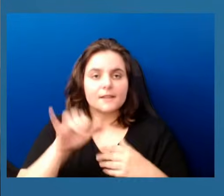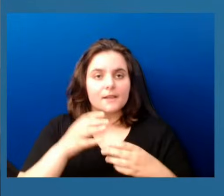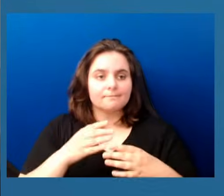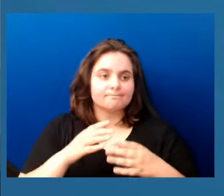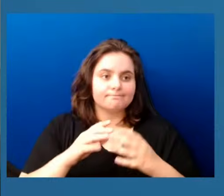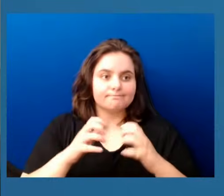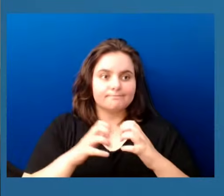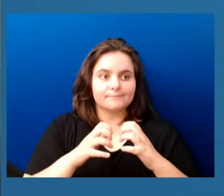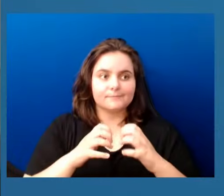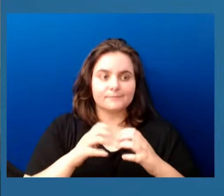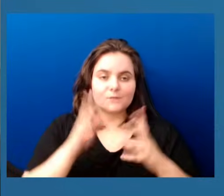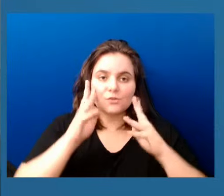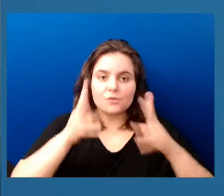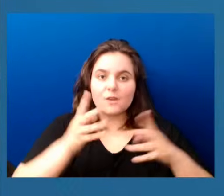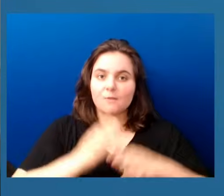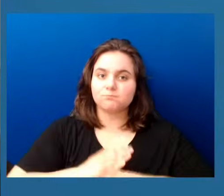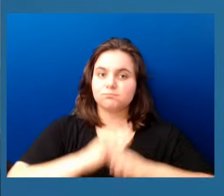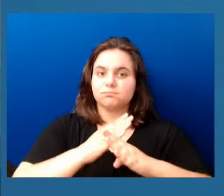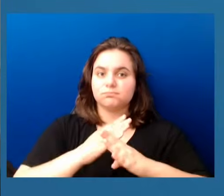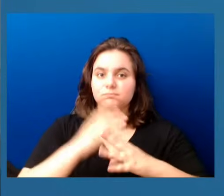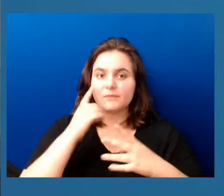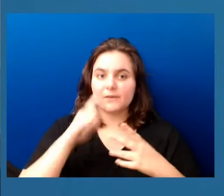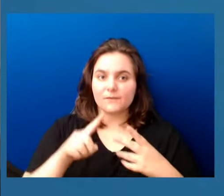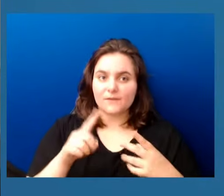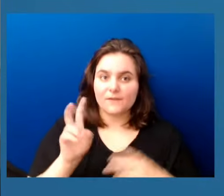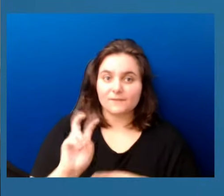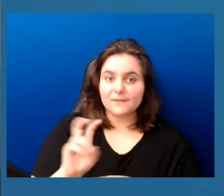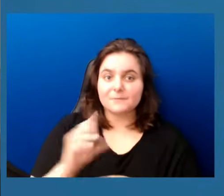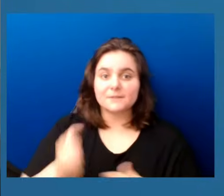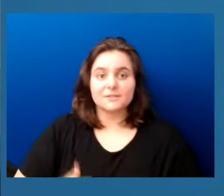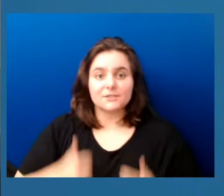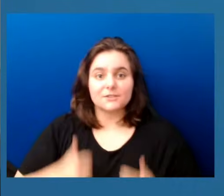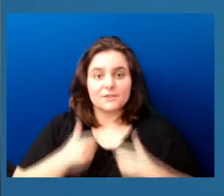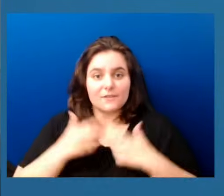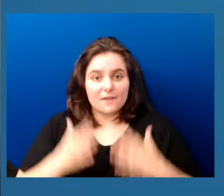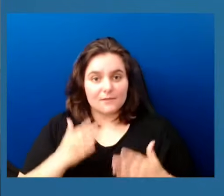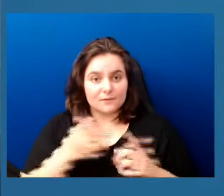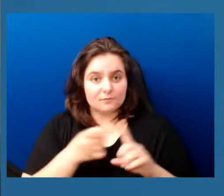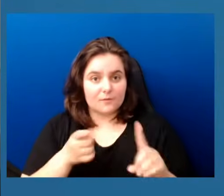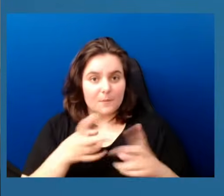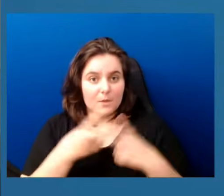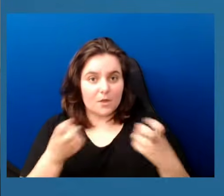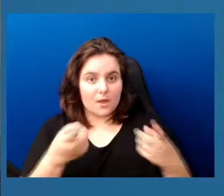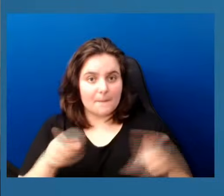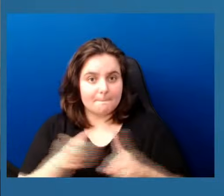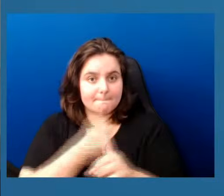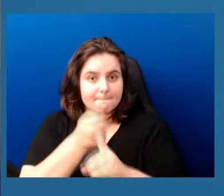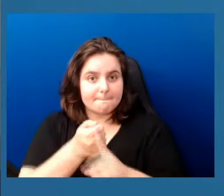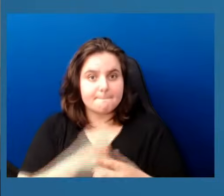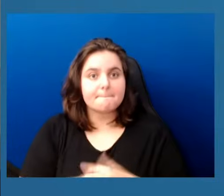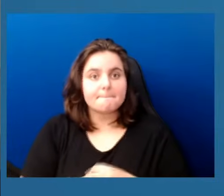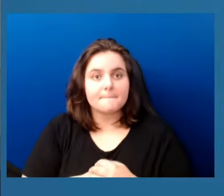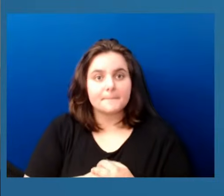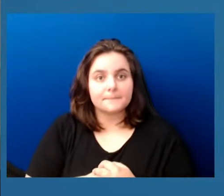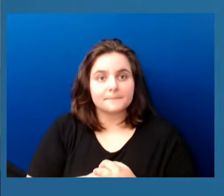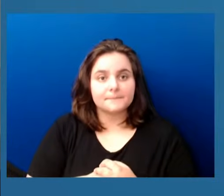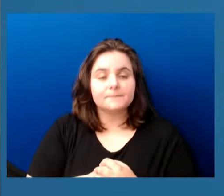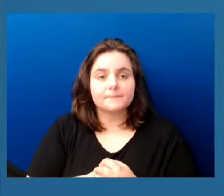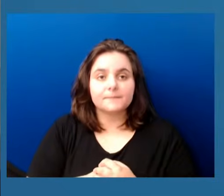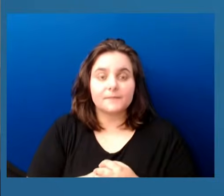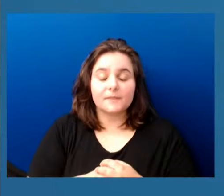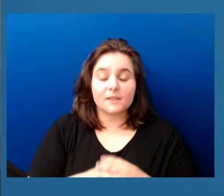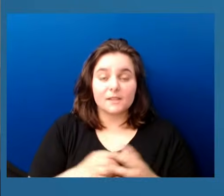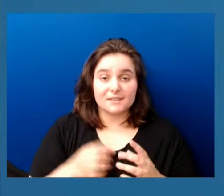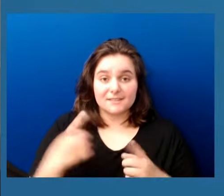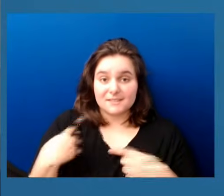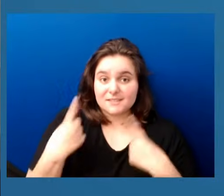for victims and survivors of crime. Across the state, since the implementation of the original law, we have seen very